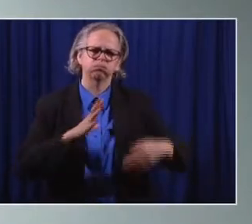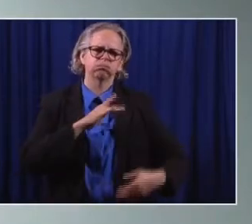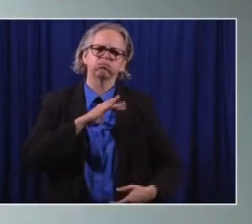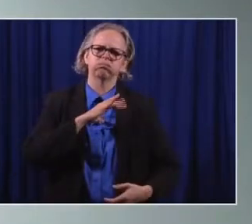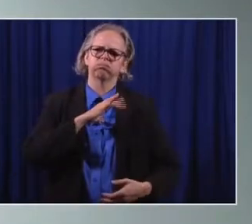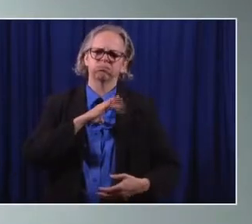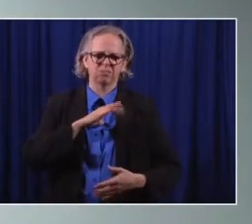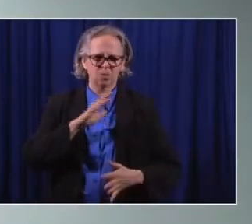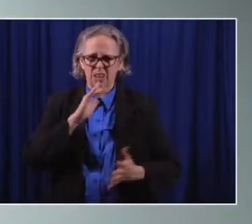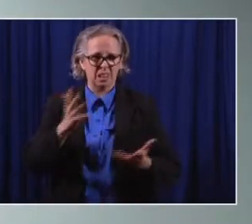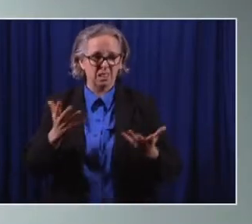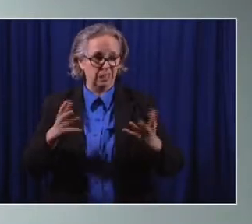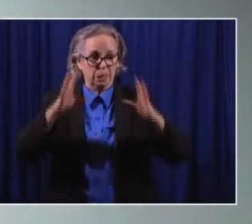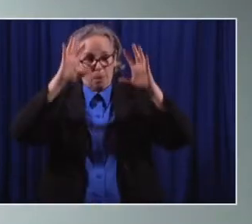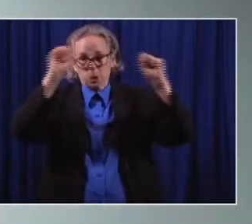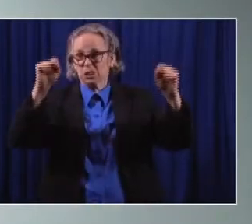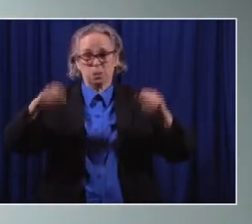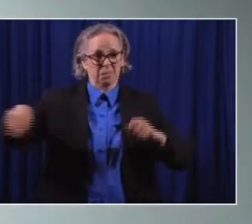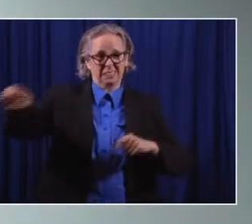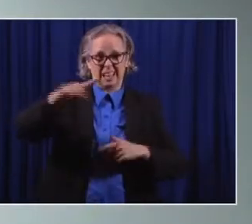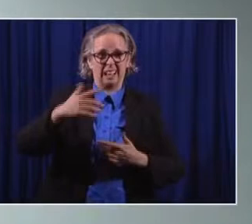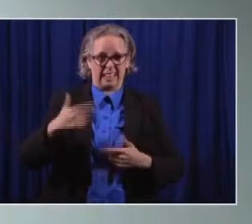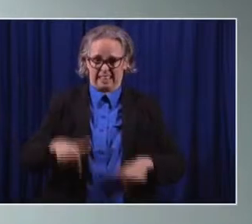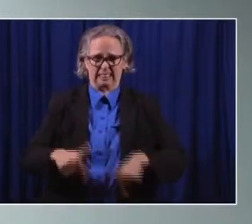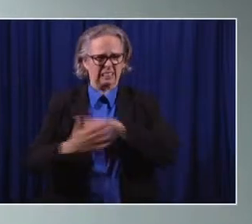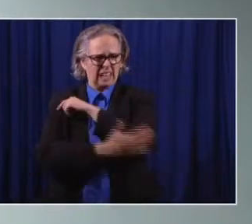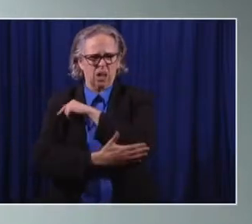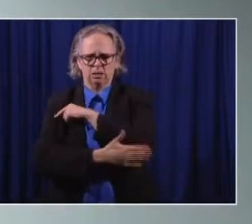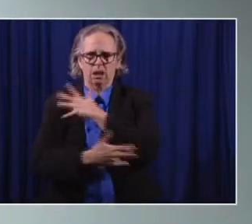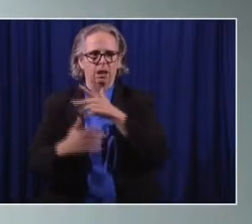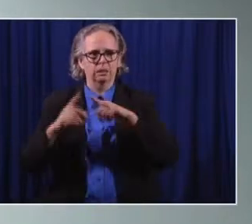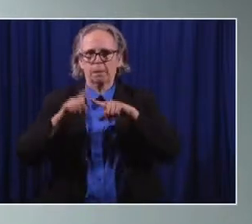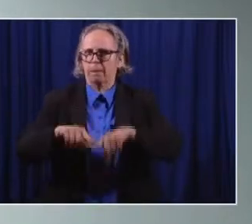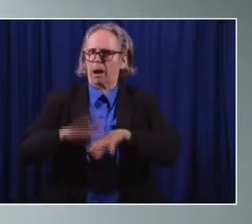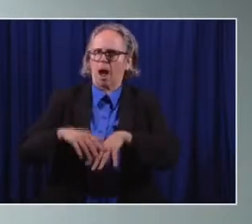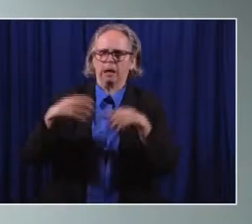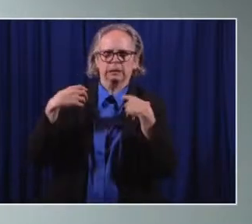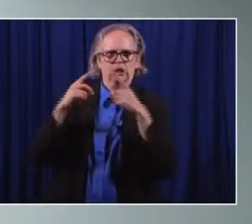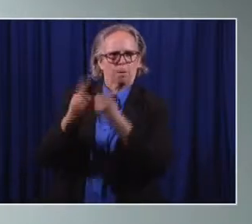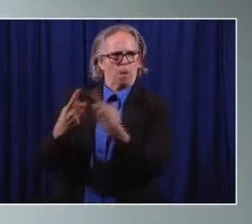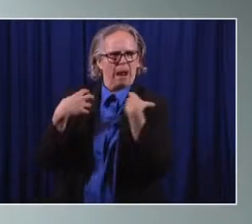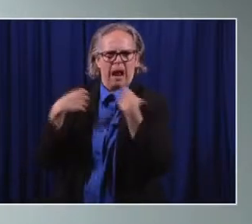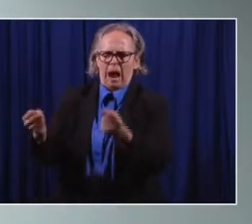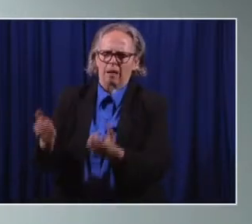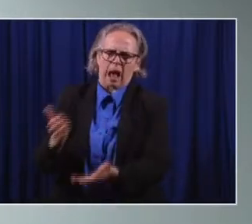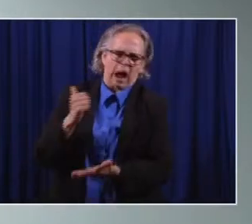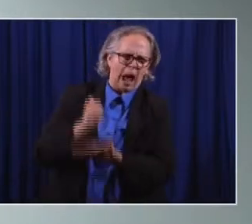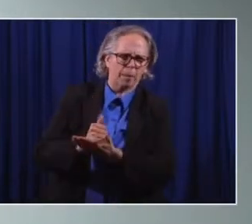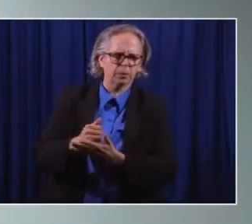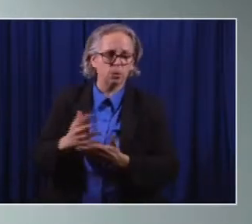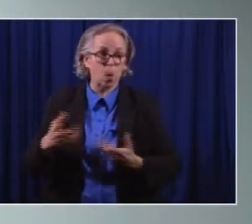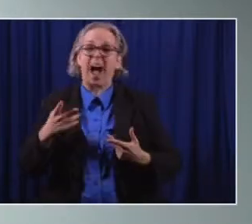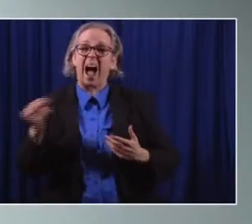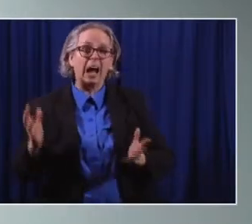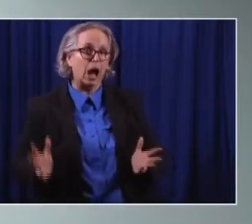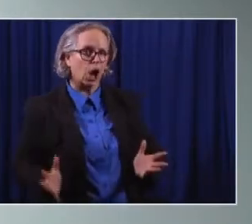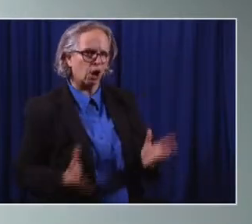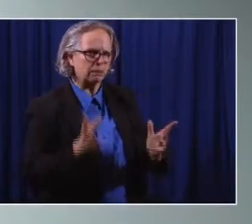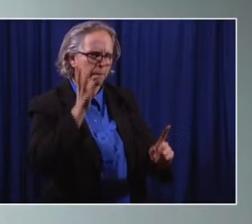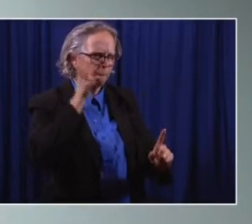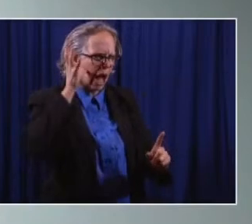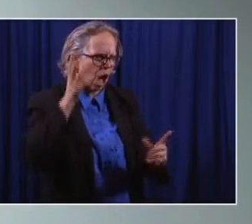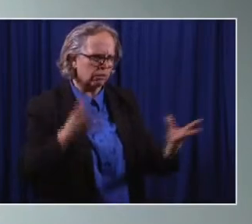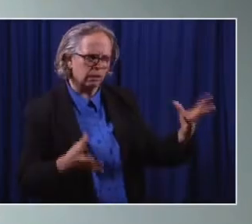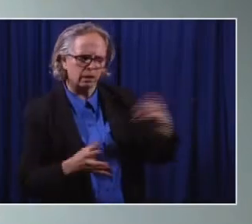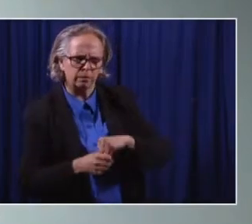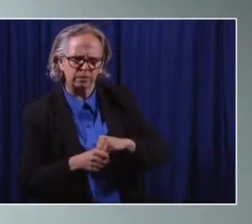say that. But we've really encouraged our parents. They've asked us for the choice. They've asked us to start